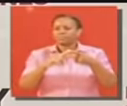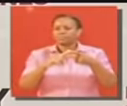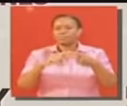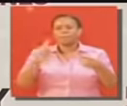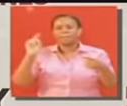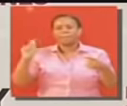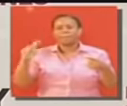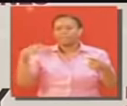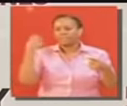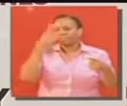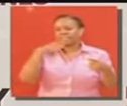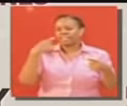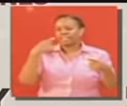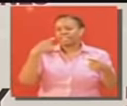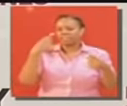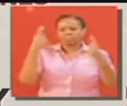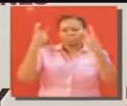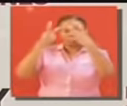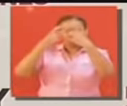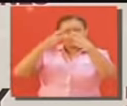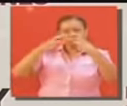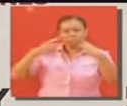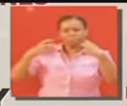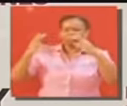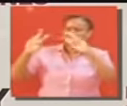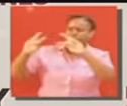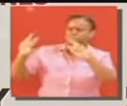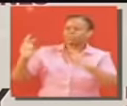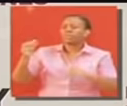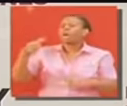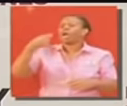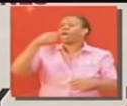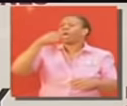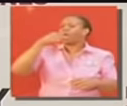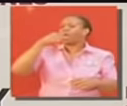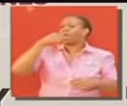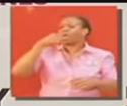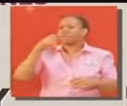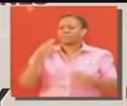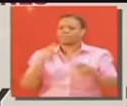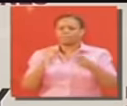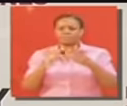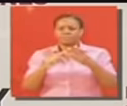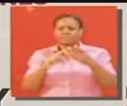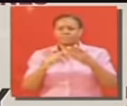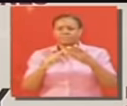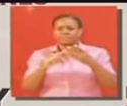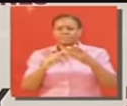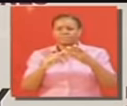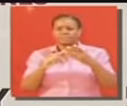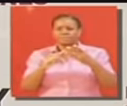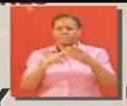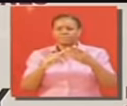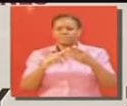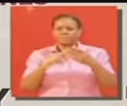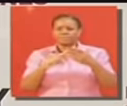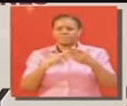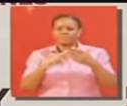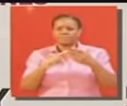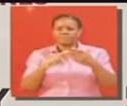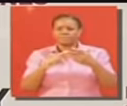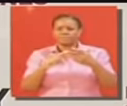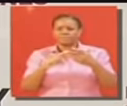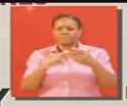swabbing. Take some time. Two, the sample has to be transported to a testing